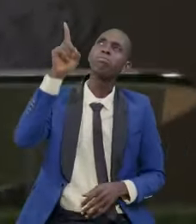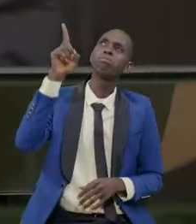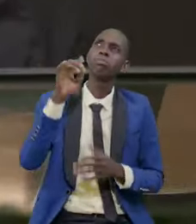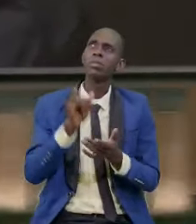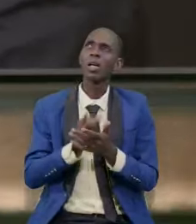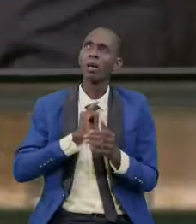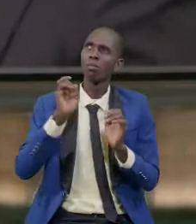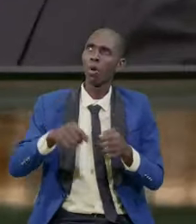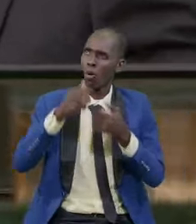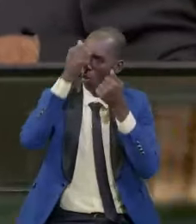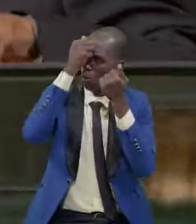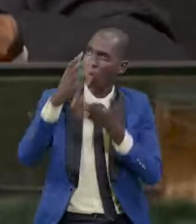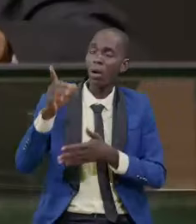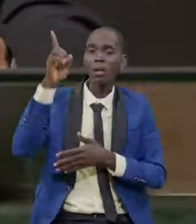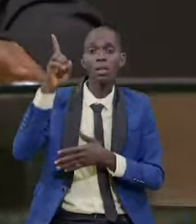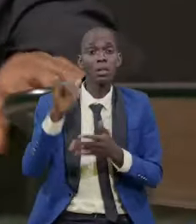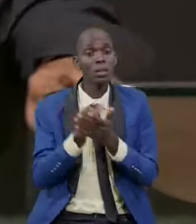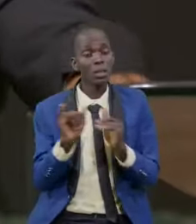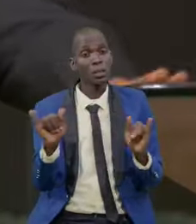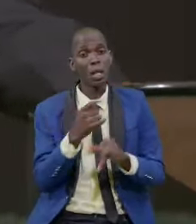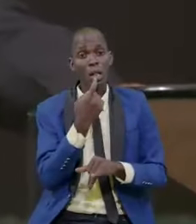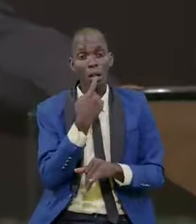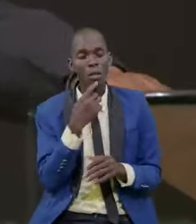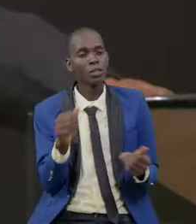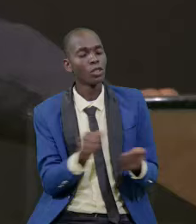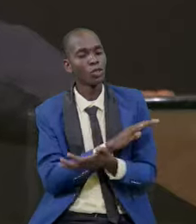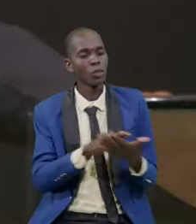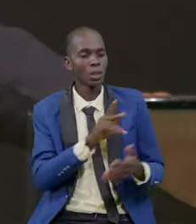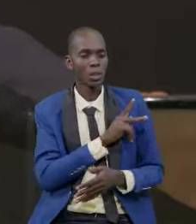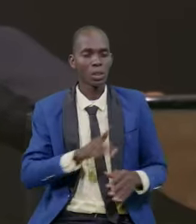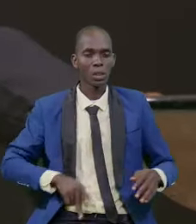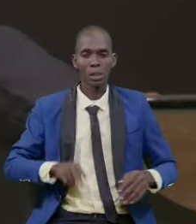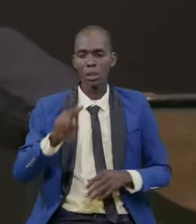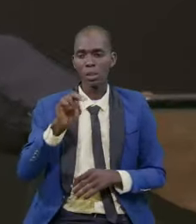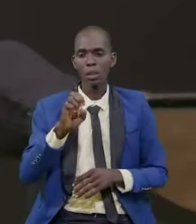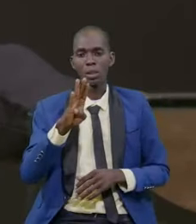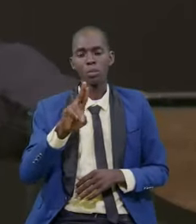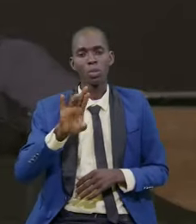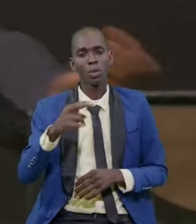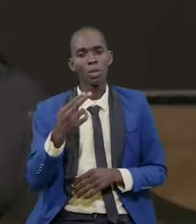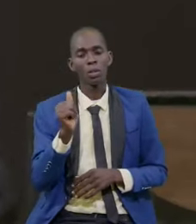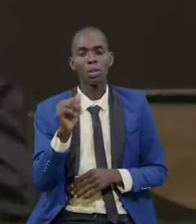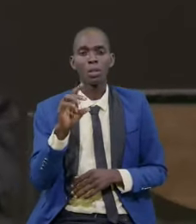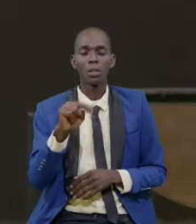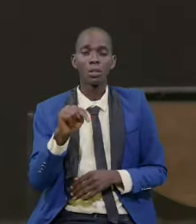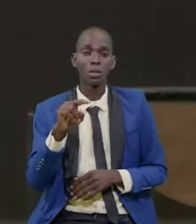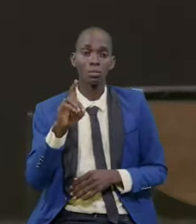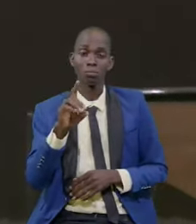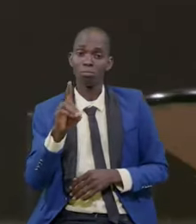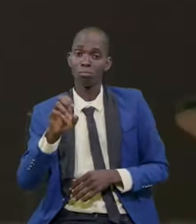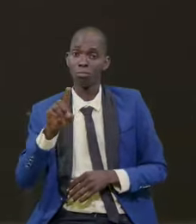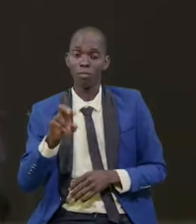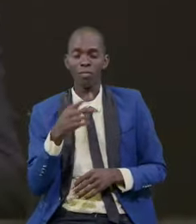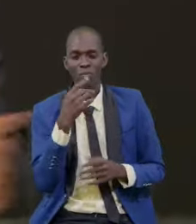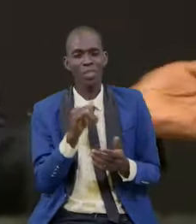that ruined and destroyed Nebuchadnezzar. See, this is the Babylon I built for myself. It is the